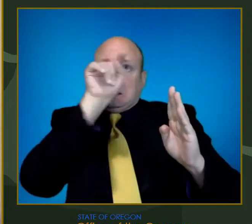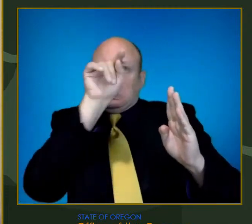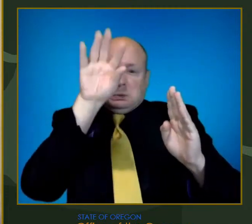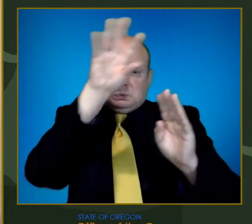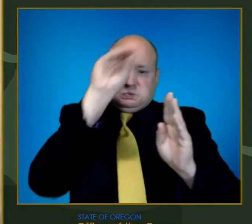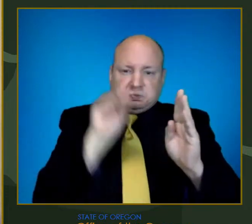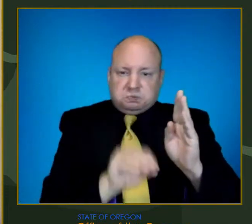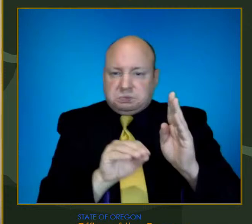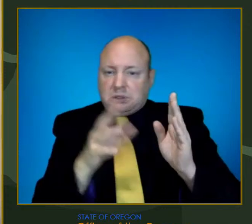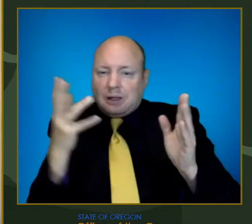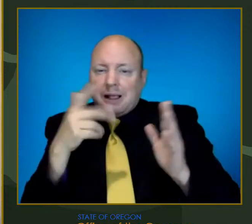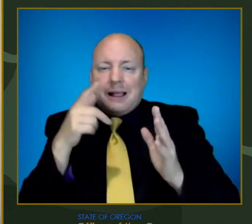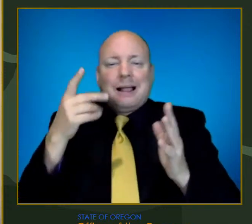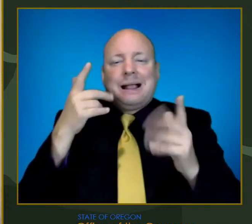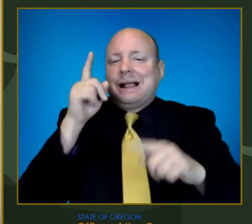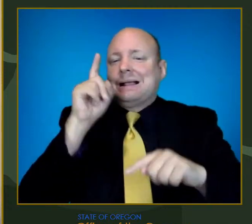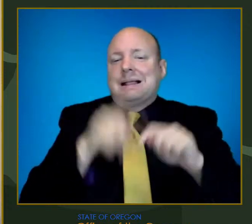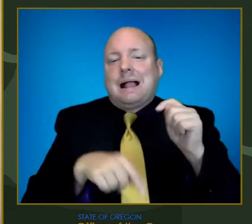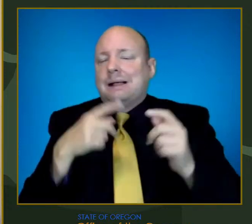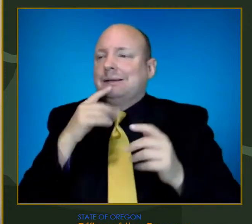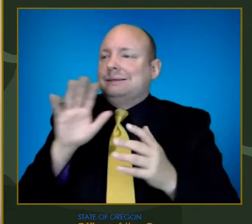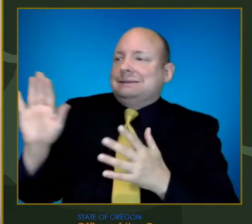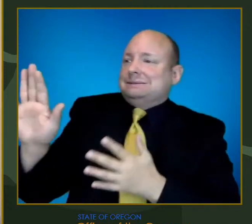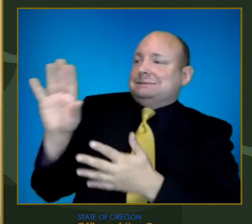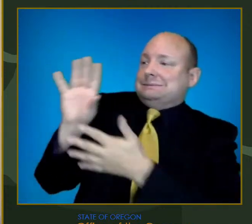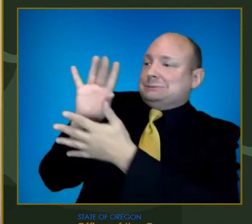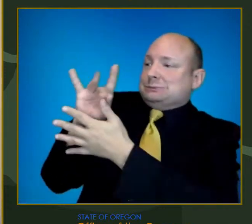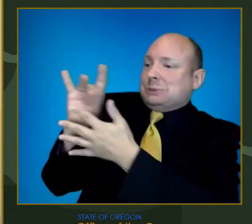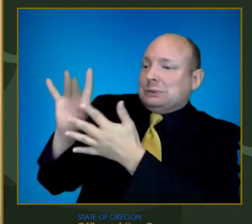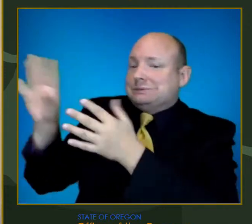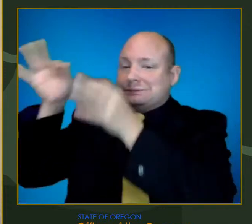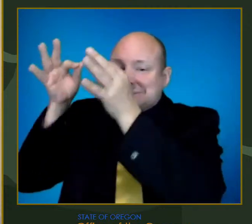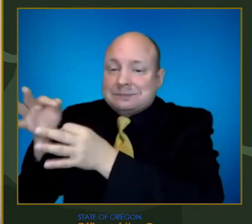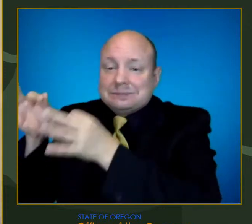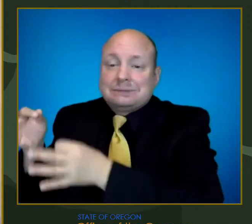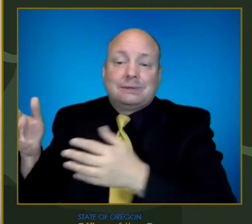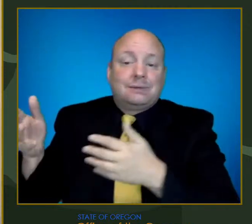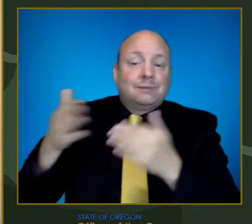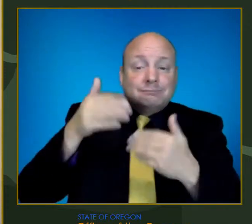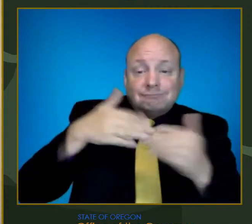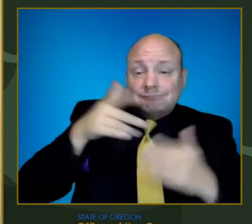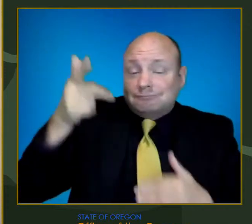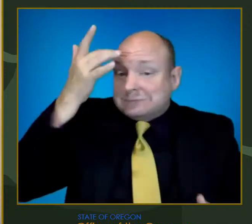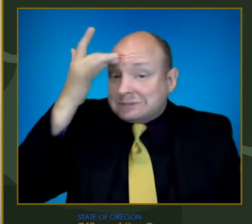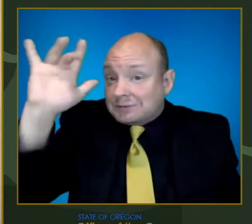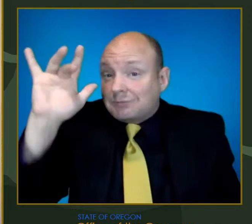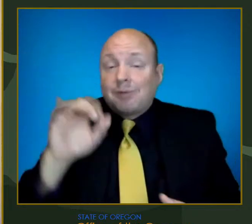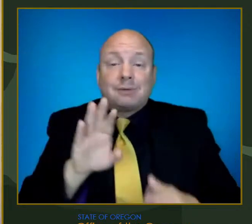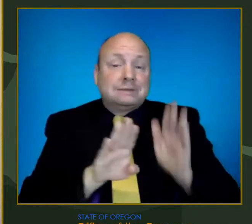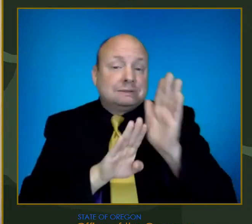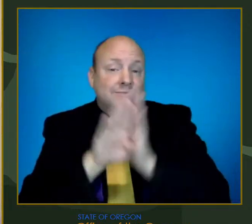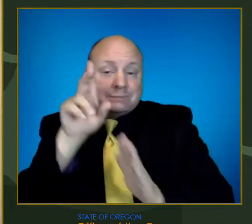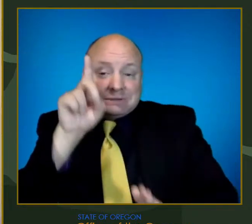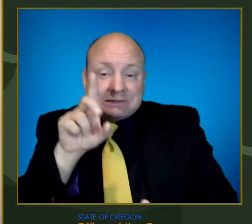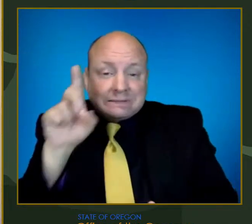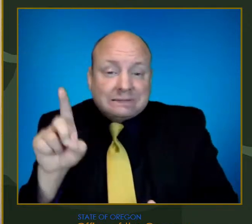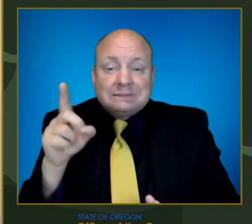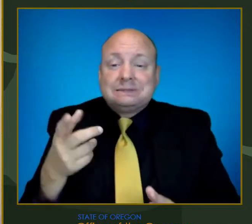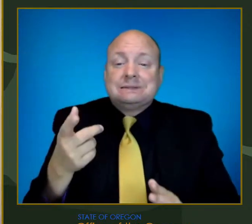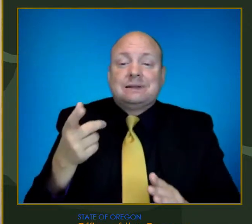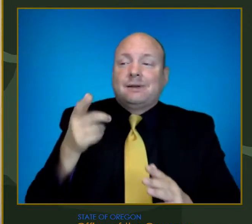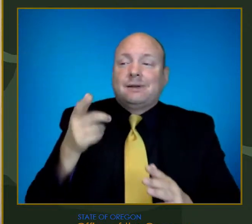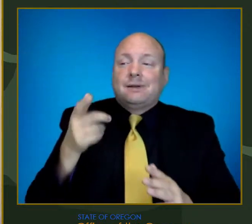choices they've made, because of intellectual or developmental disabilities or other conditions. While we don't want to limit care